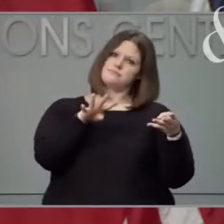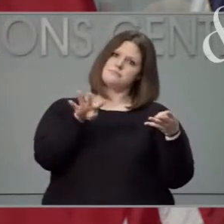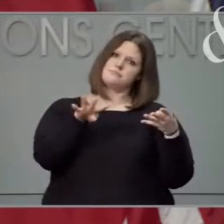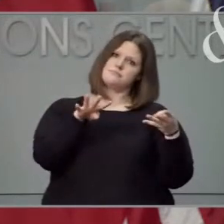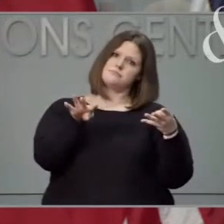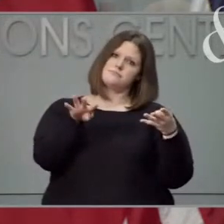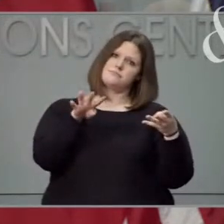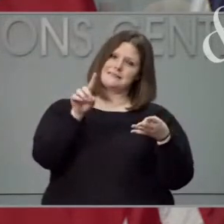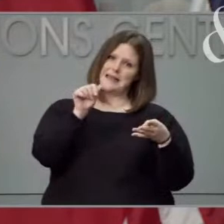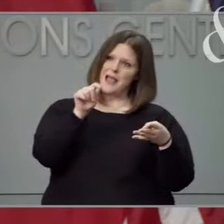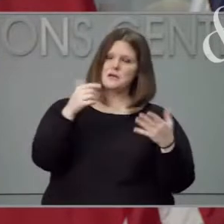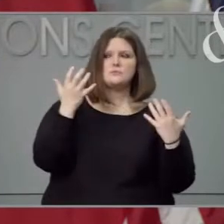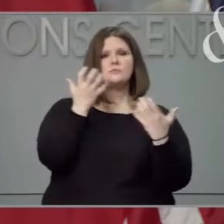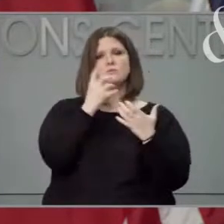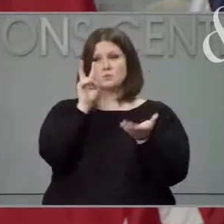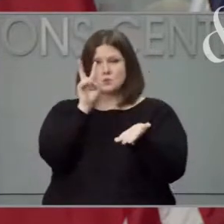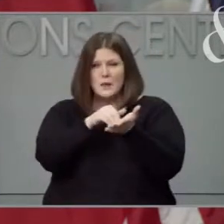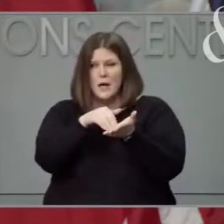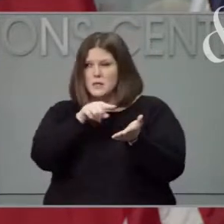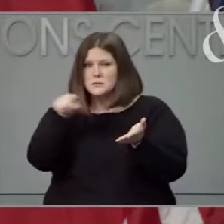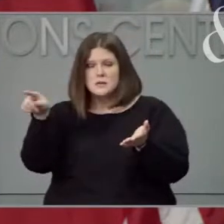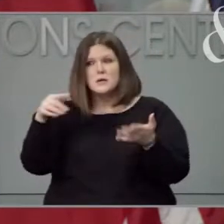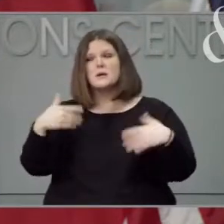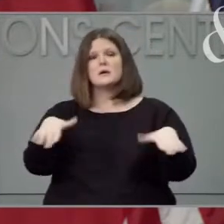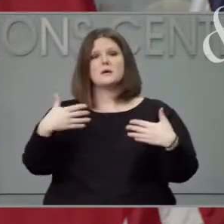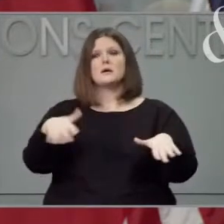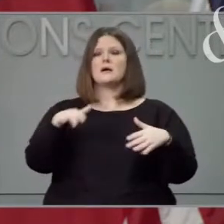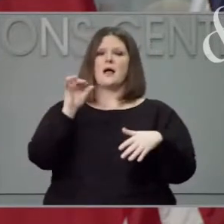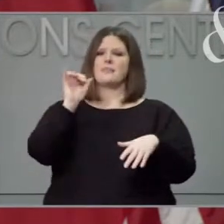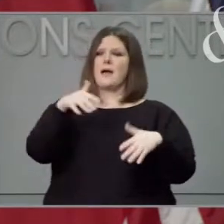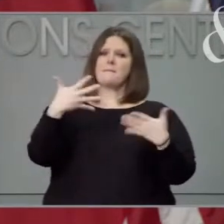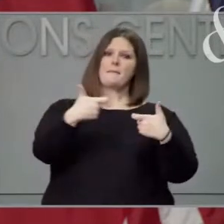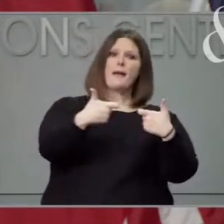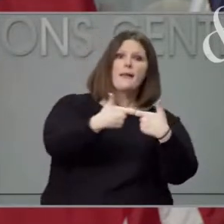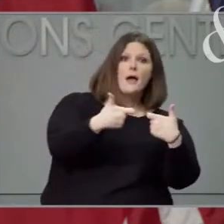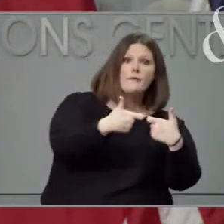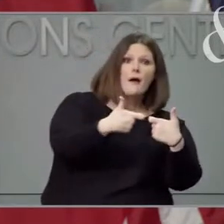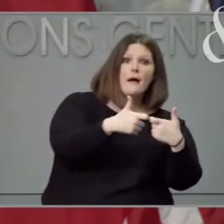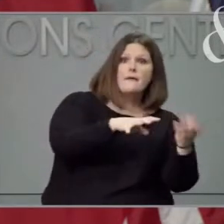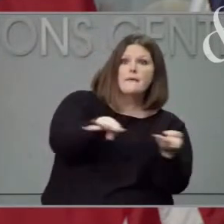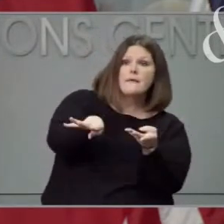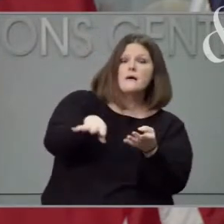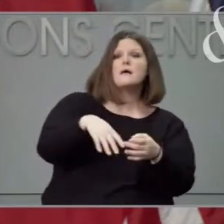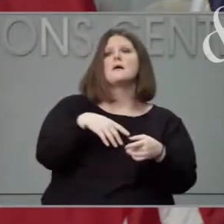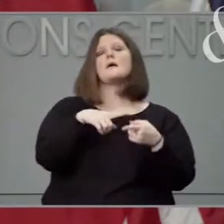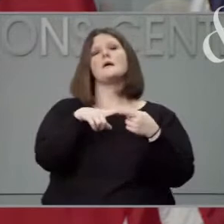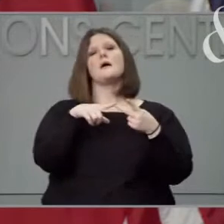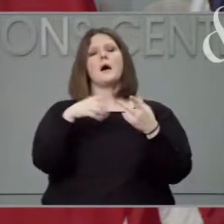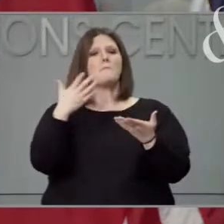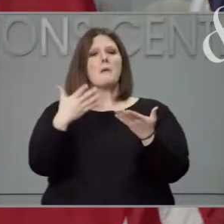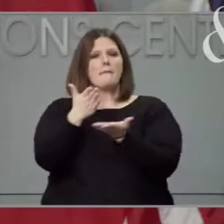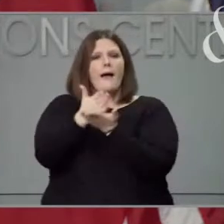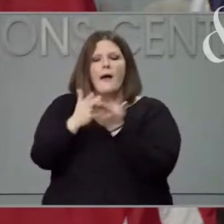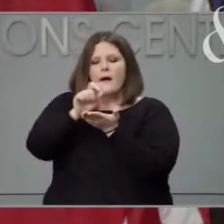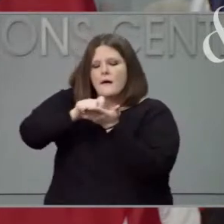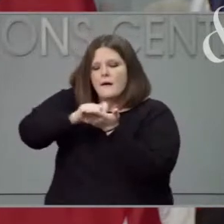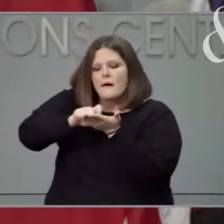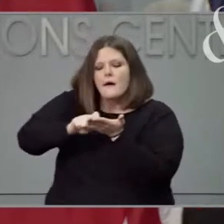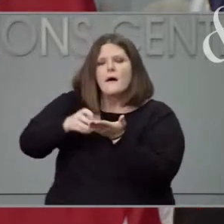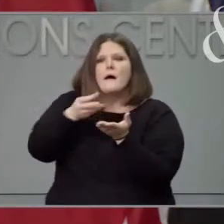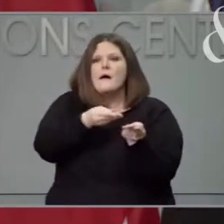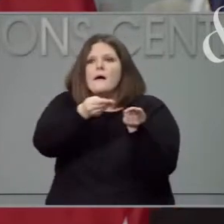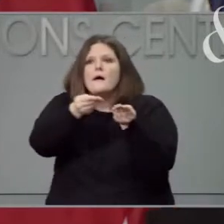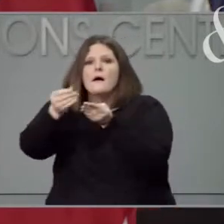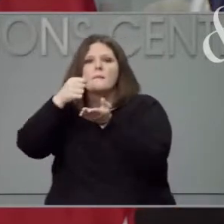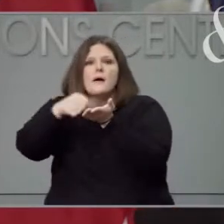from. So that may be from a electronic poll book, or it may be from a manual process where we